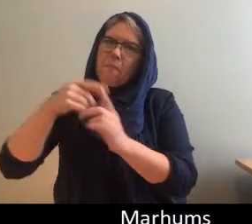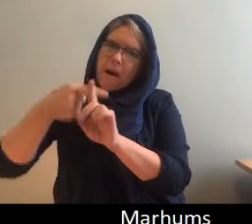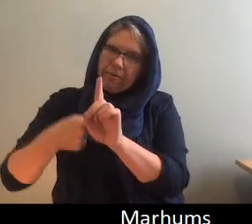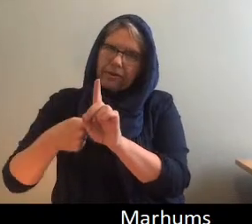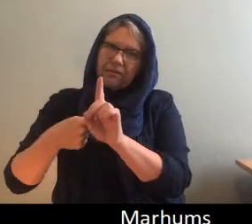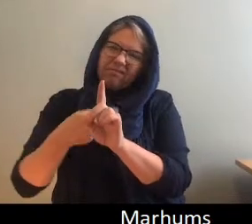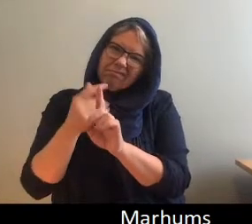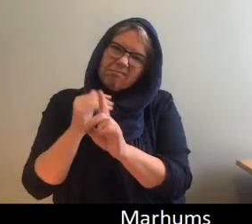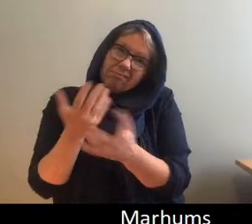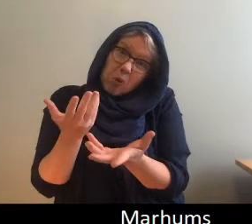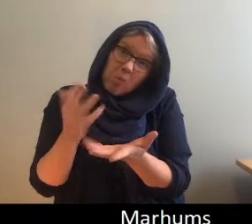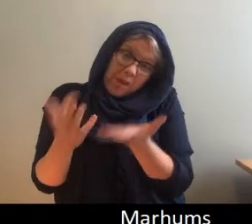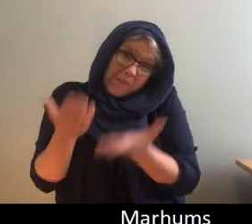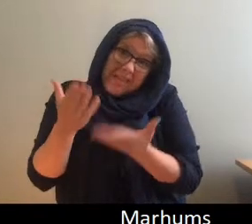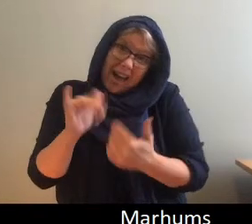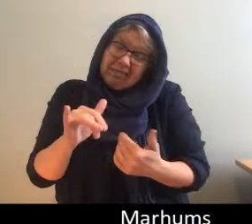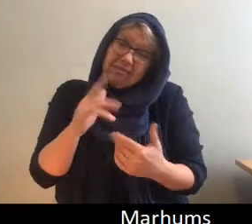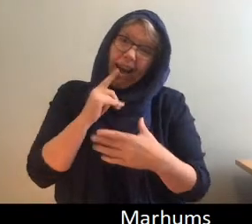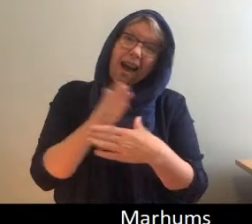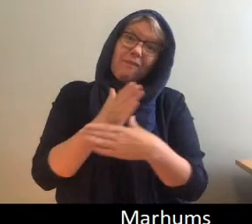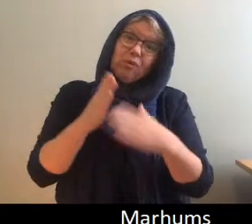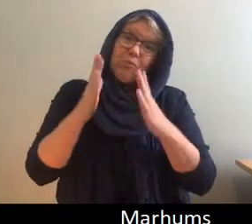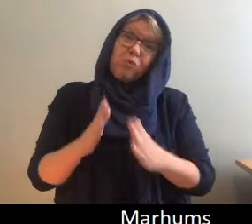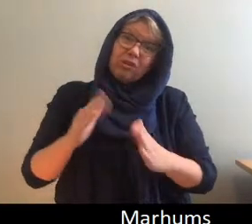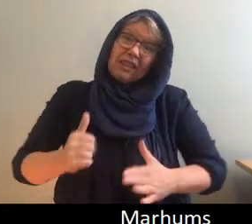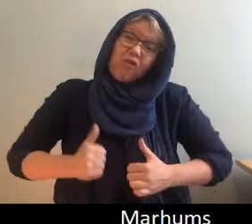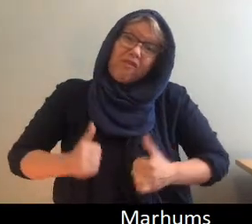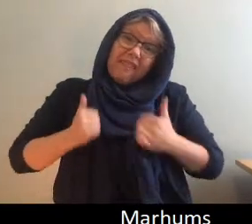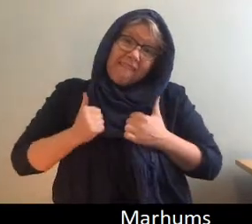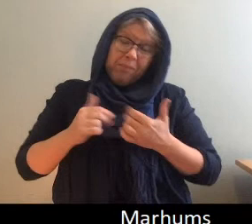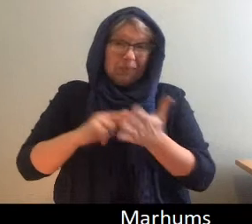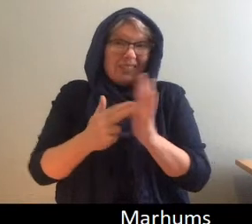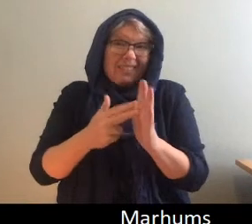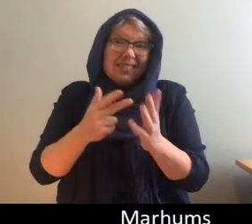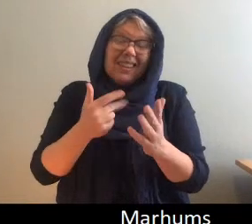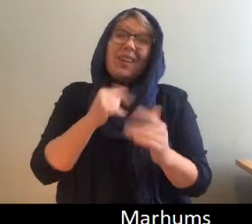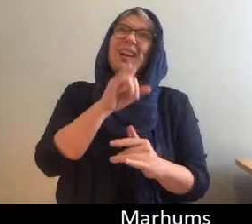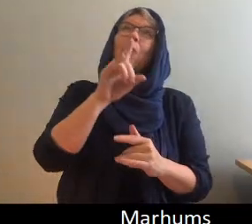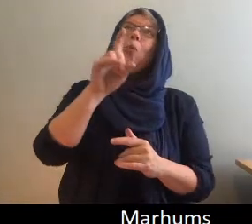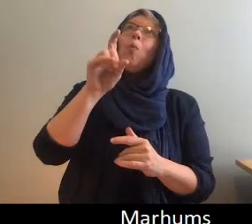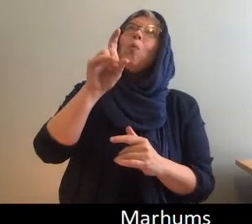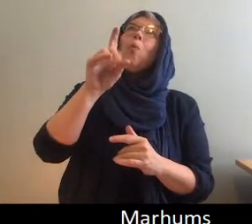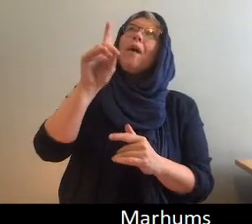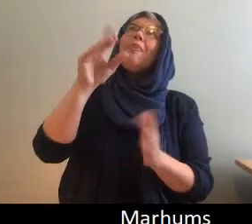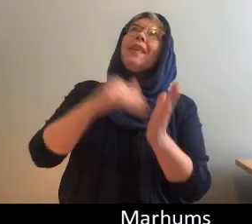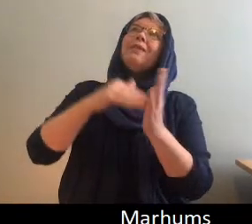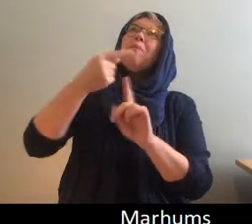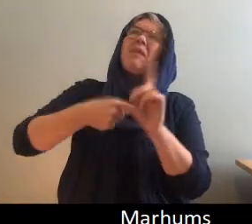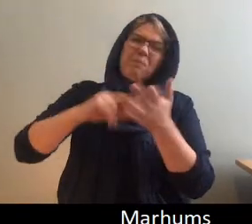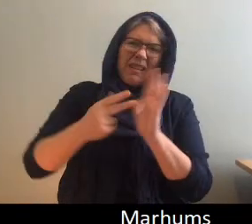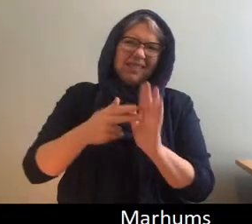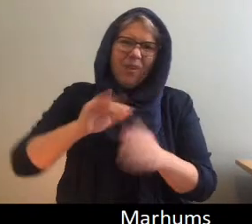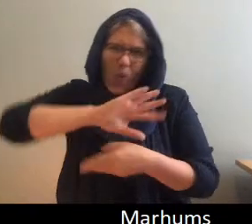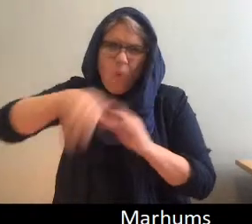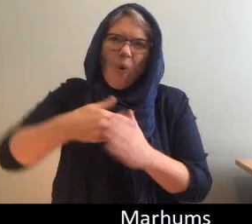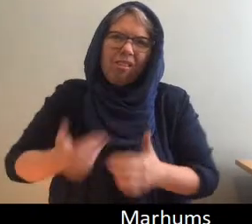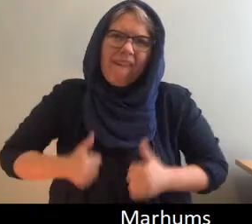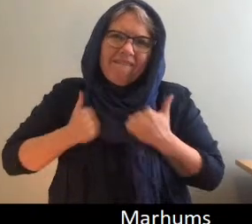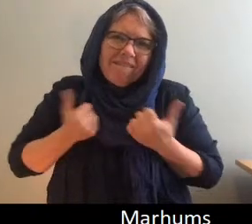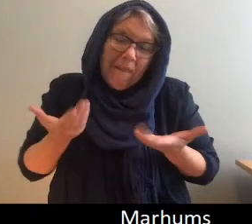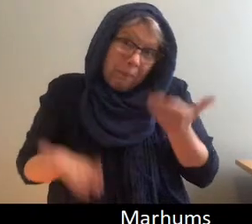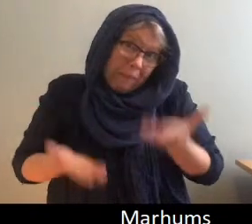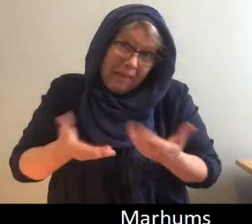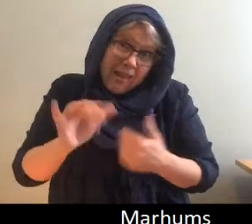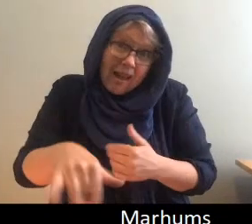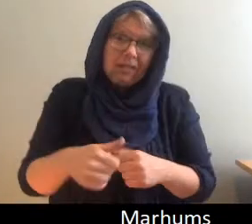that it is a very important night. So what we can conclude at this level, up until now, is